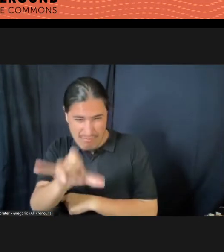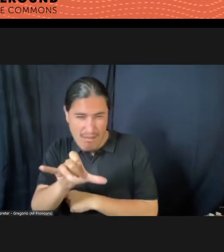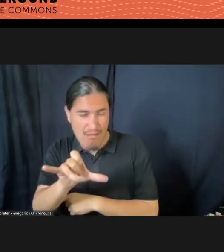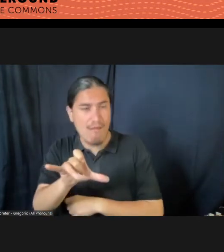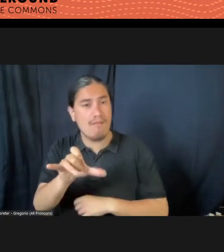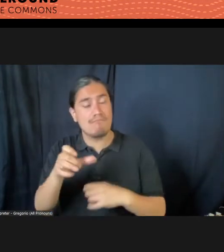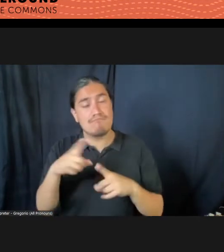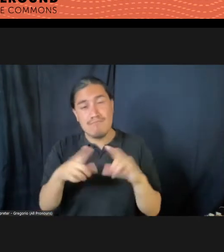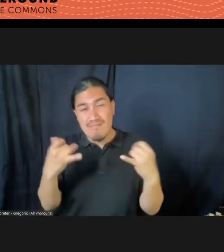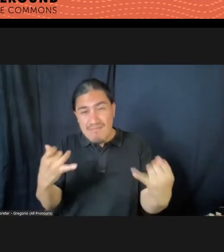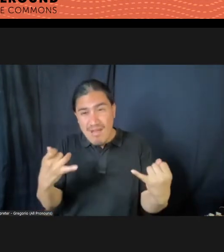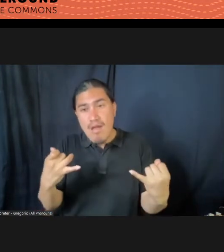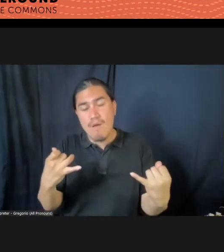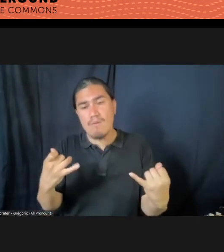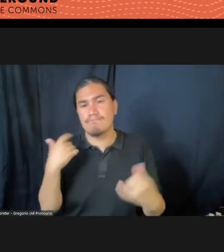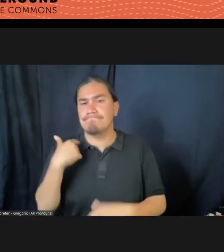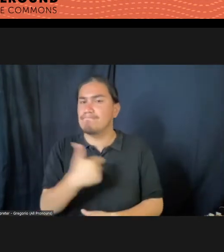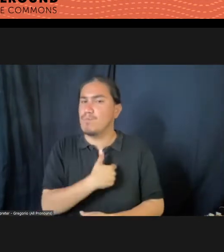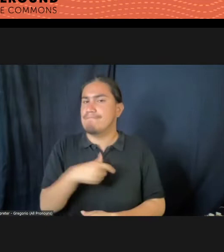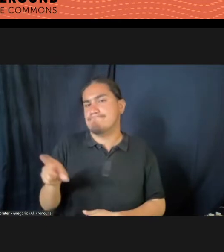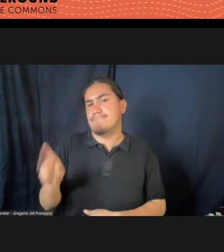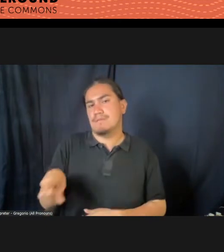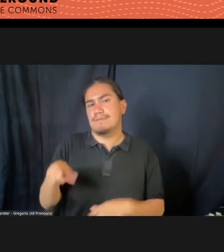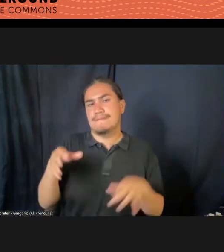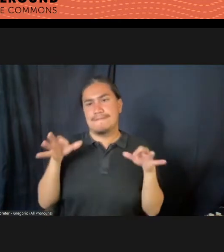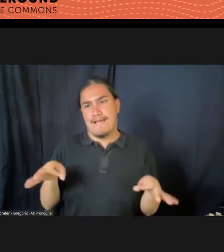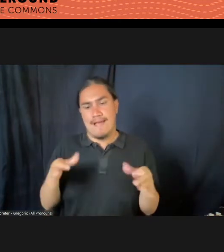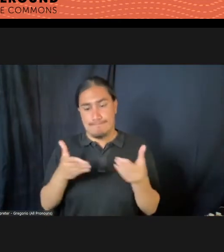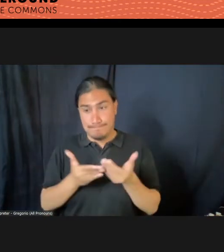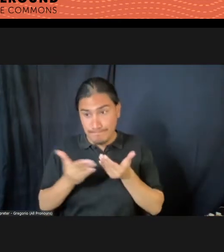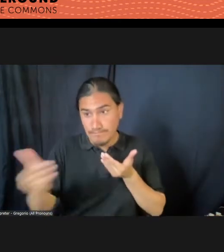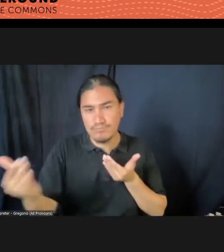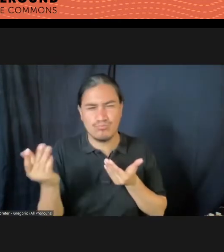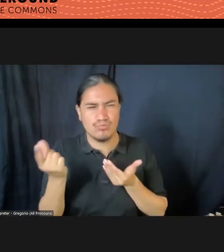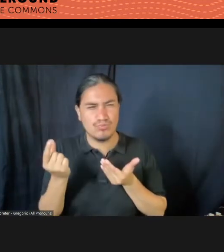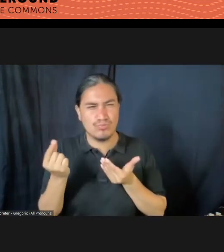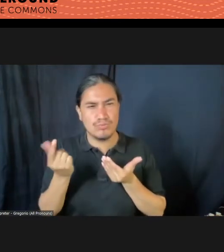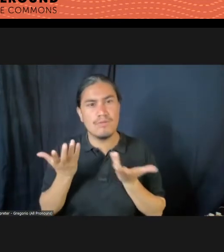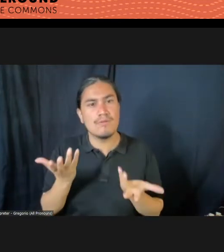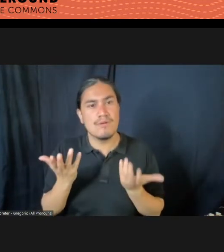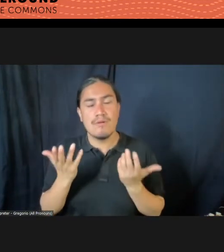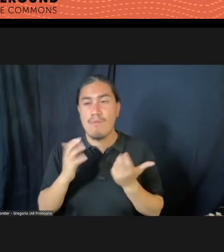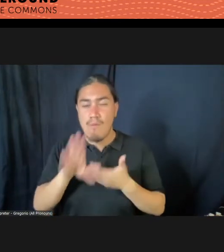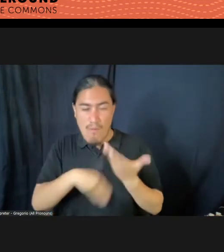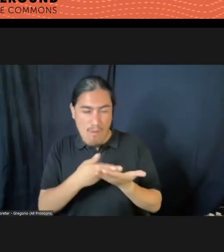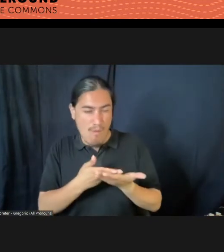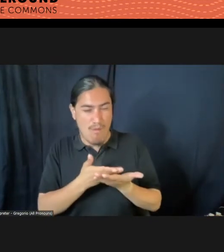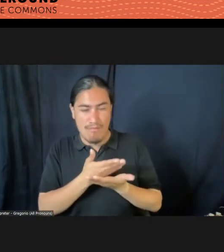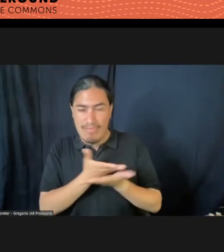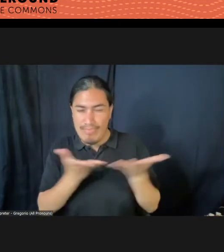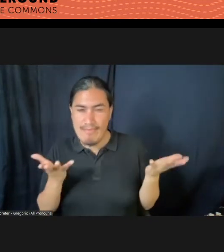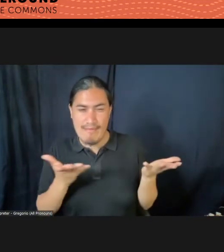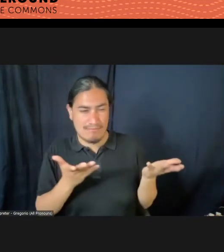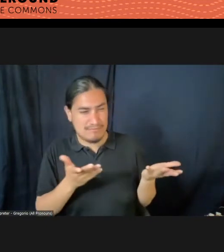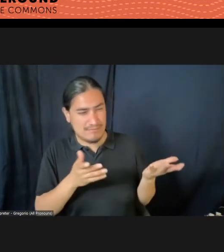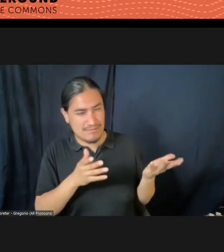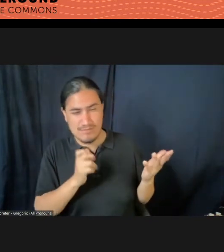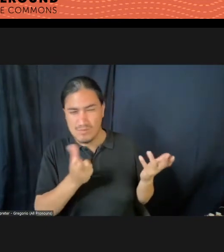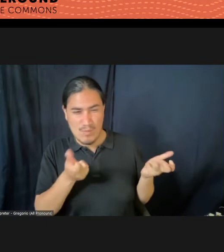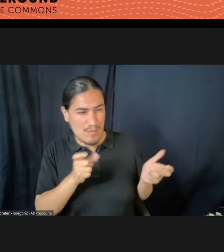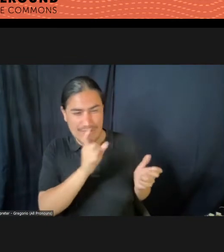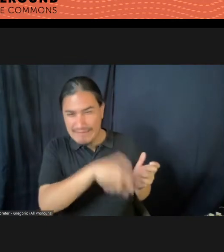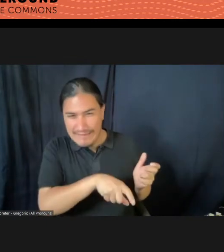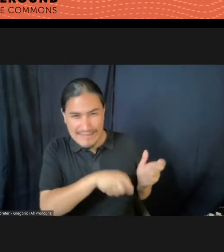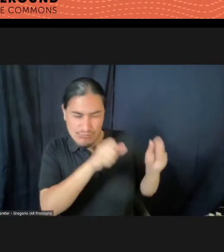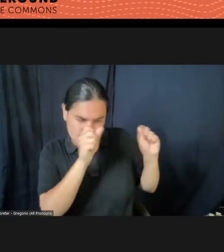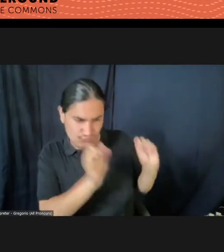It's now on us to decide where we're going from here, letting go of all that is unnecessary to cultivate embodied liberation